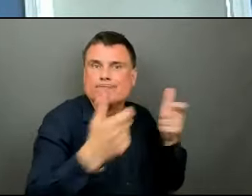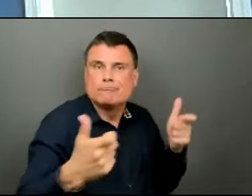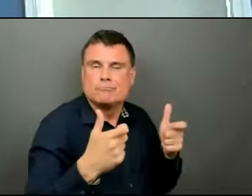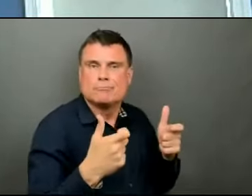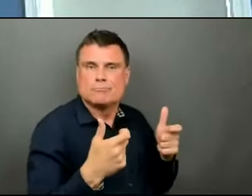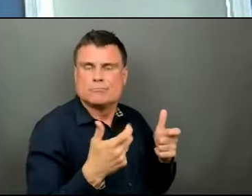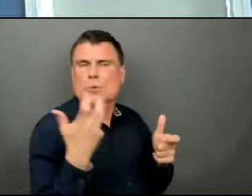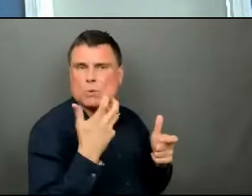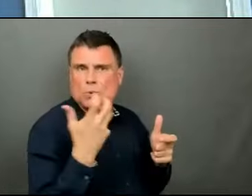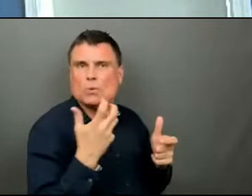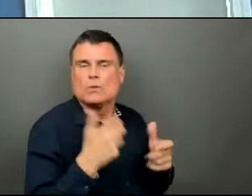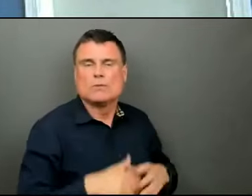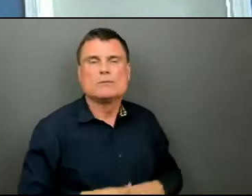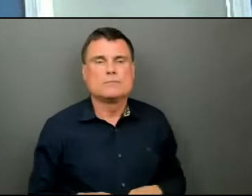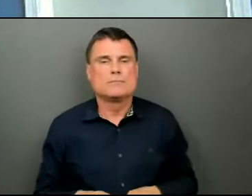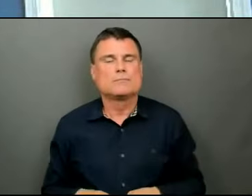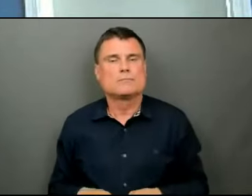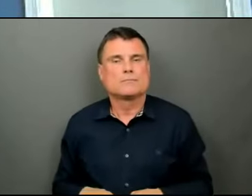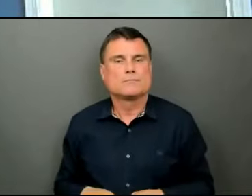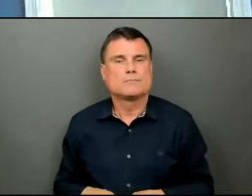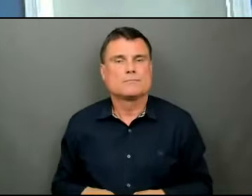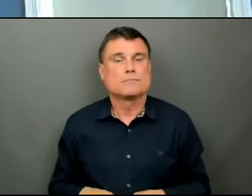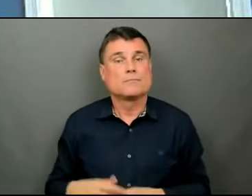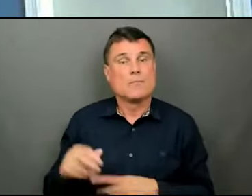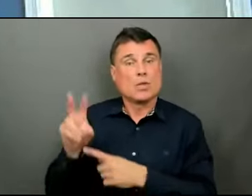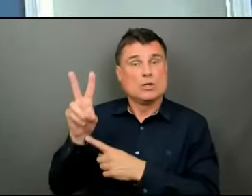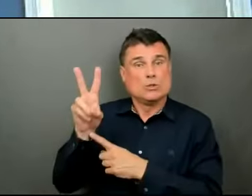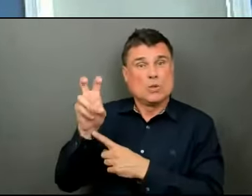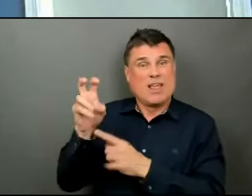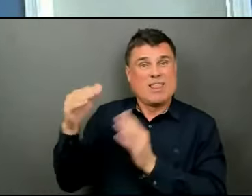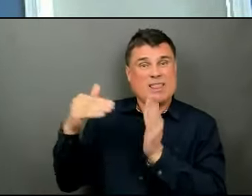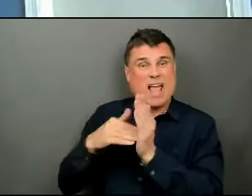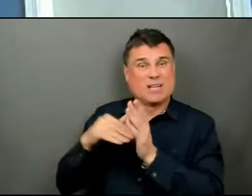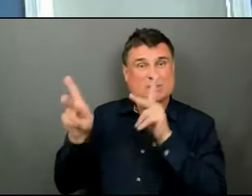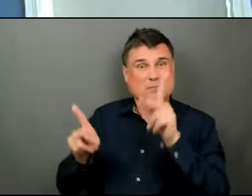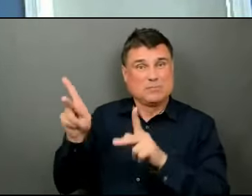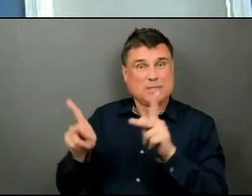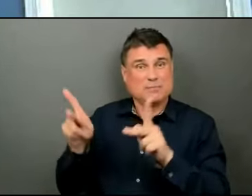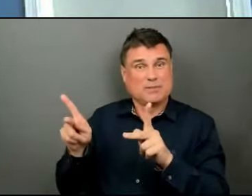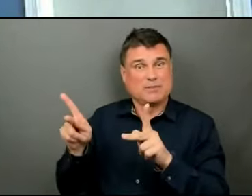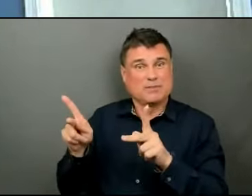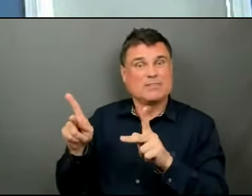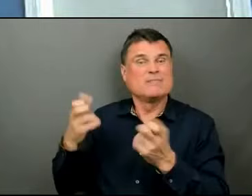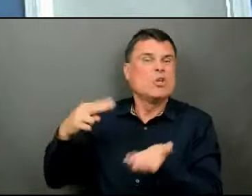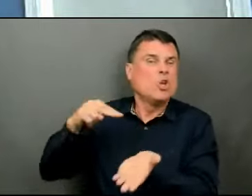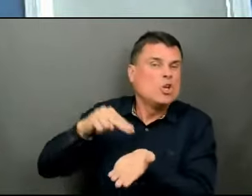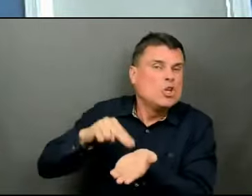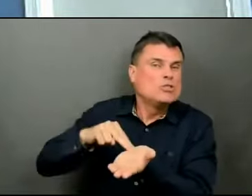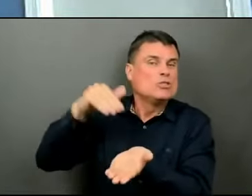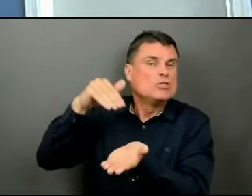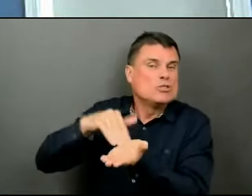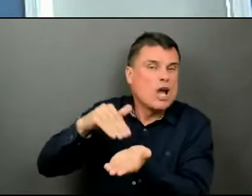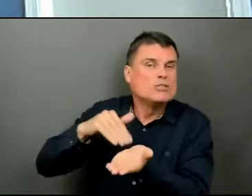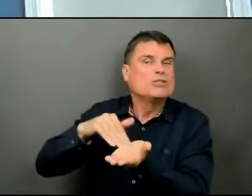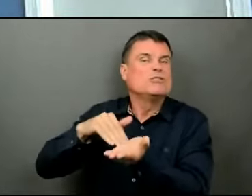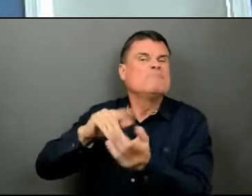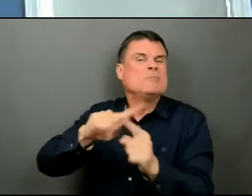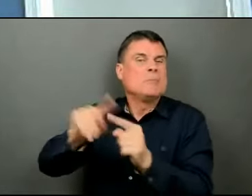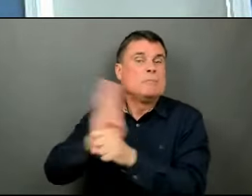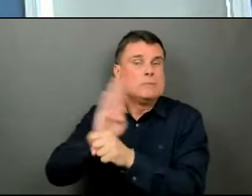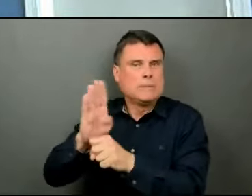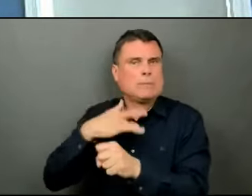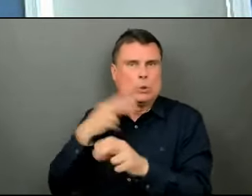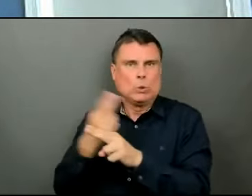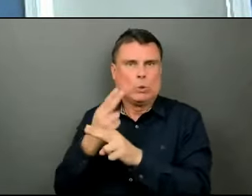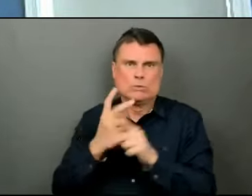people who have relied on our services every day, including essential workers in all industries. And in the future, even accounting